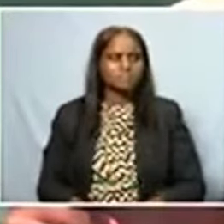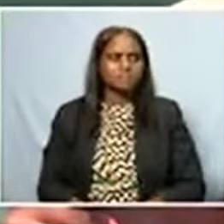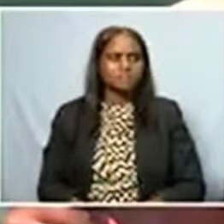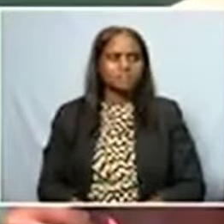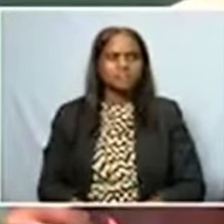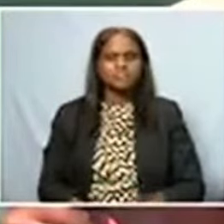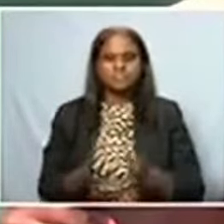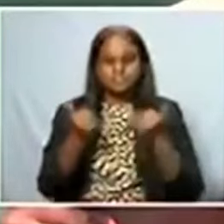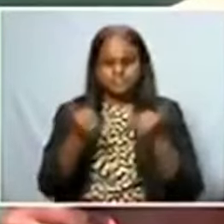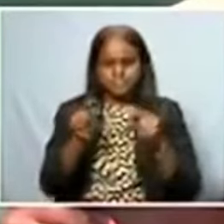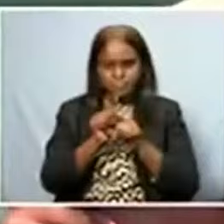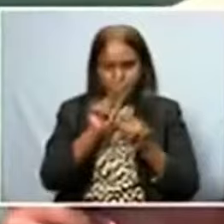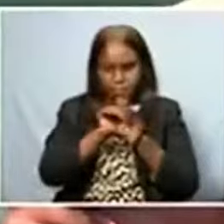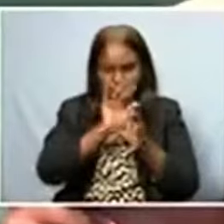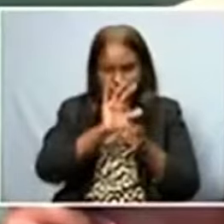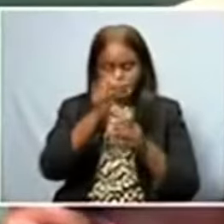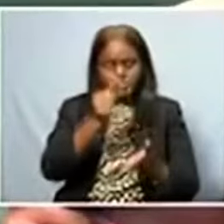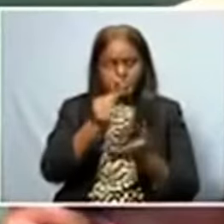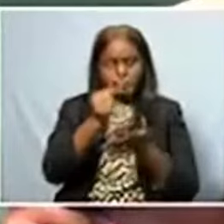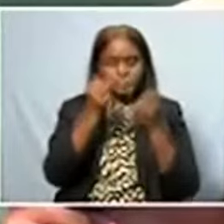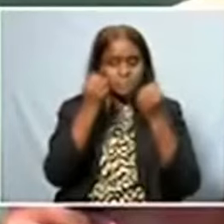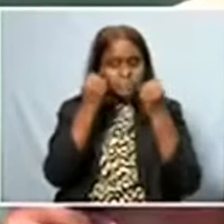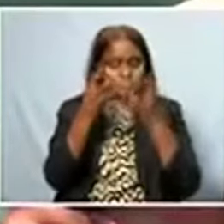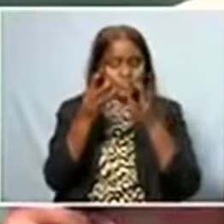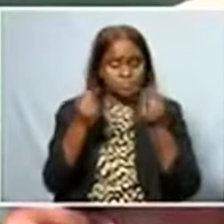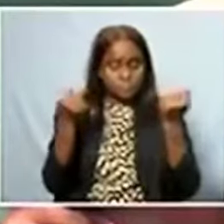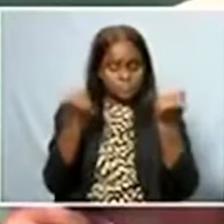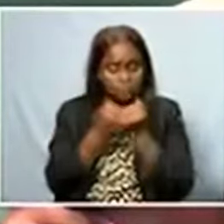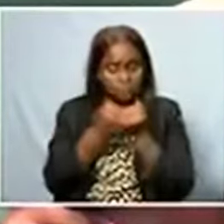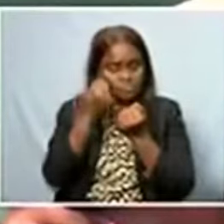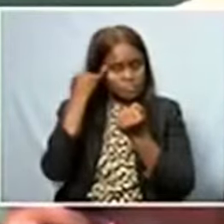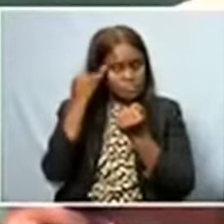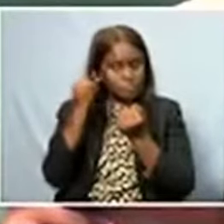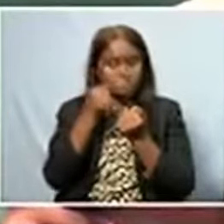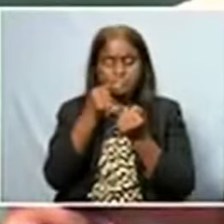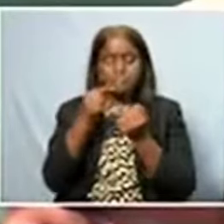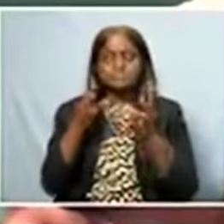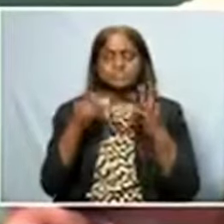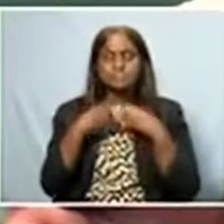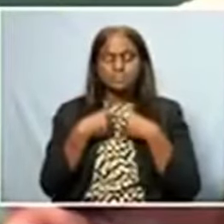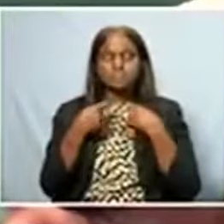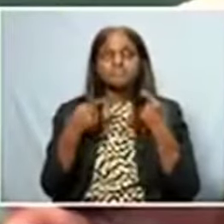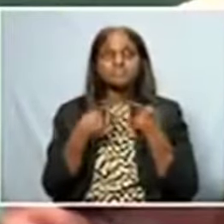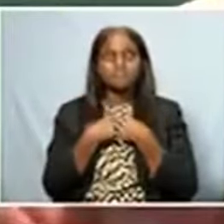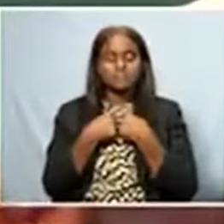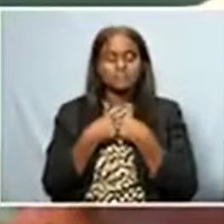and stands part of the estimate. As many as of that opinion say aye.